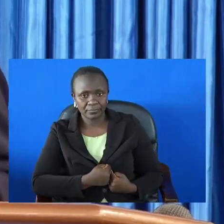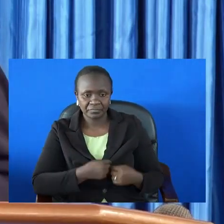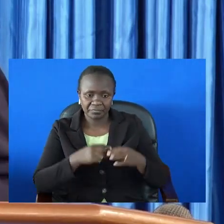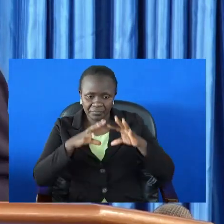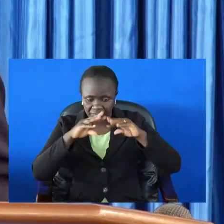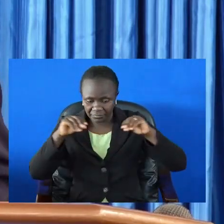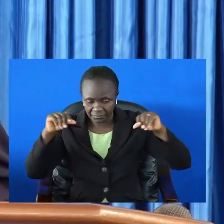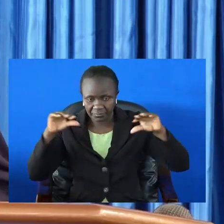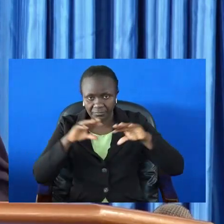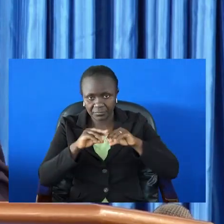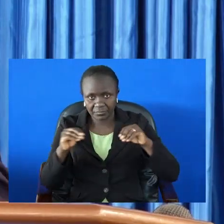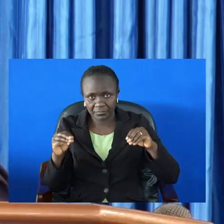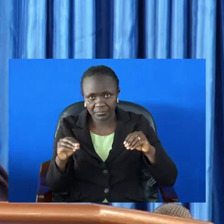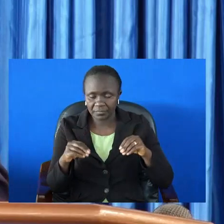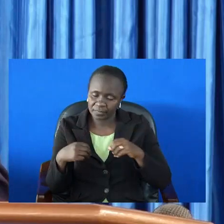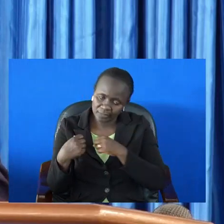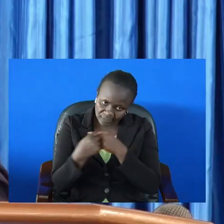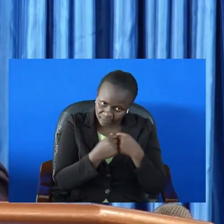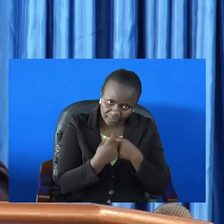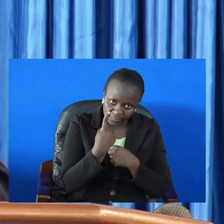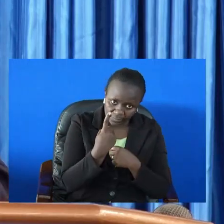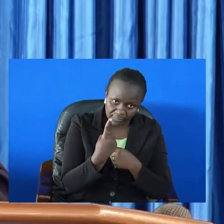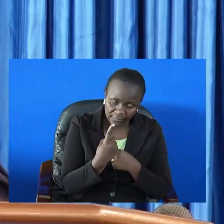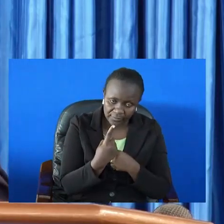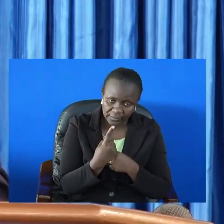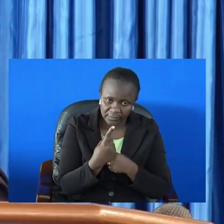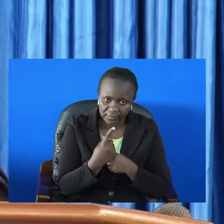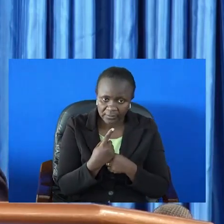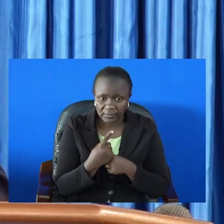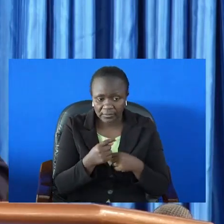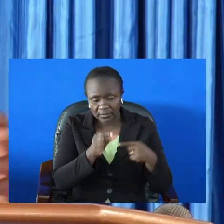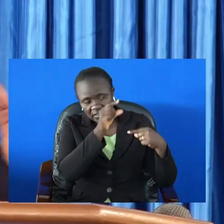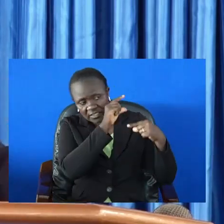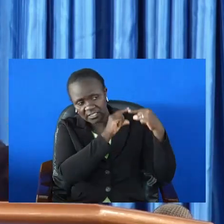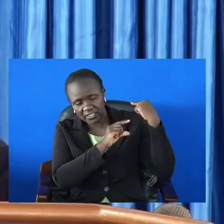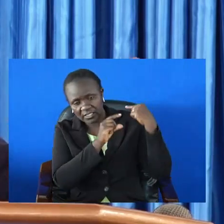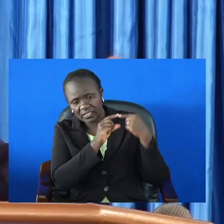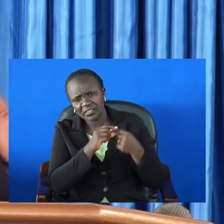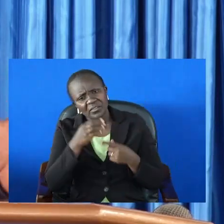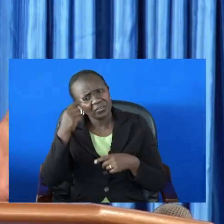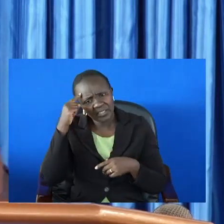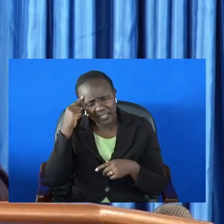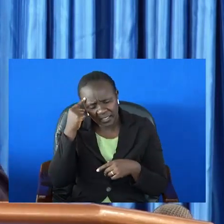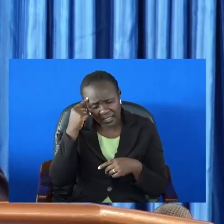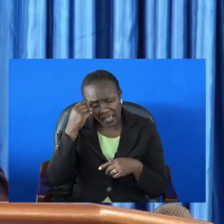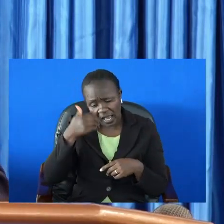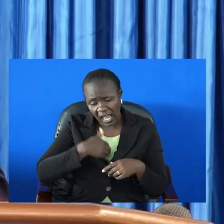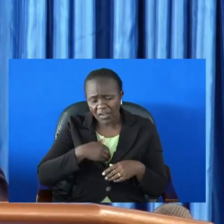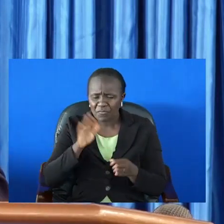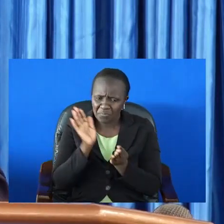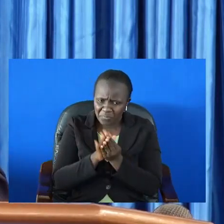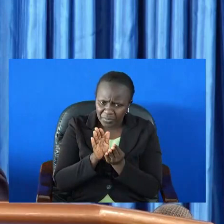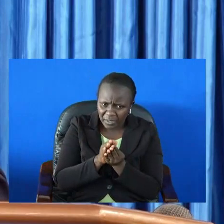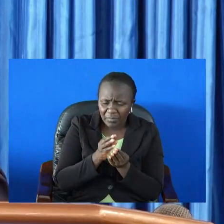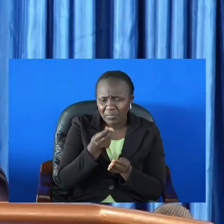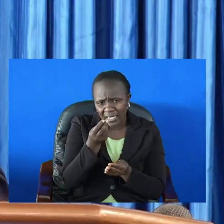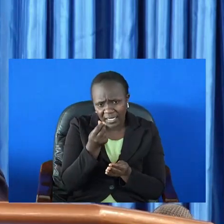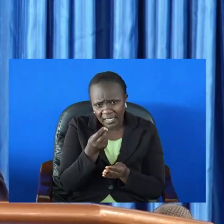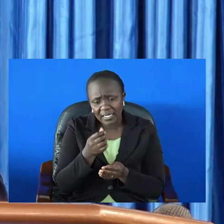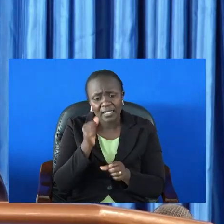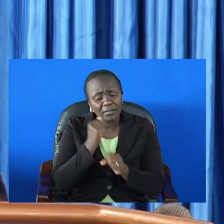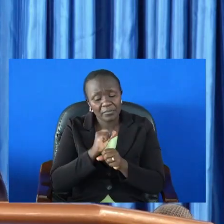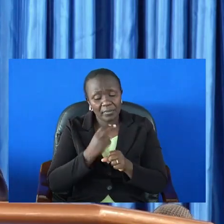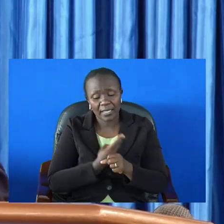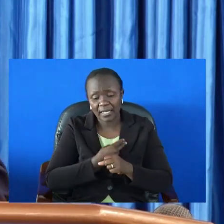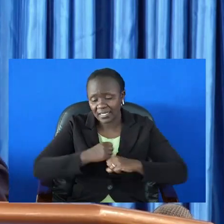Materialism is one of the challenges that is of our generation. We think when we get a lot of money, will make us happy. I